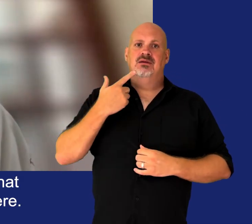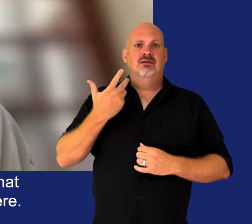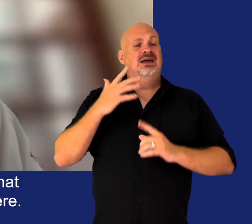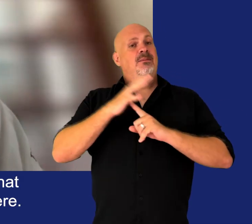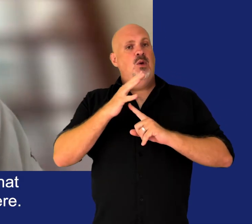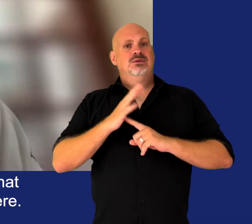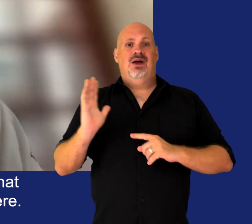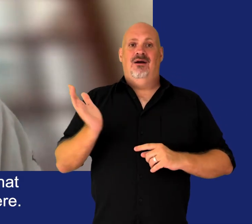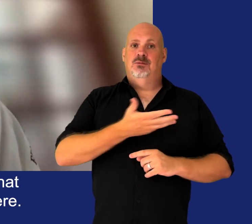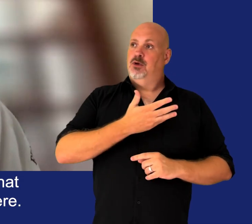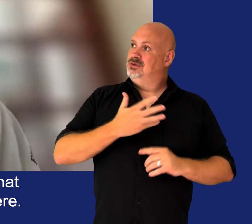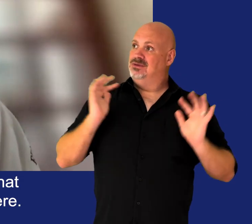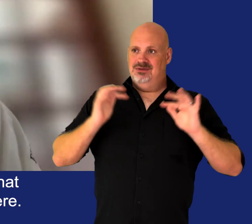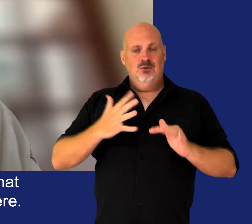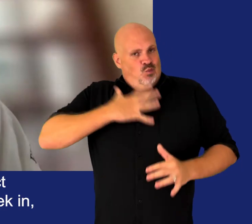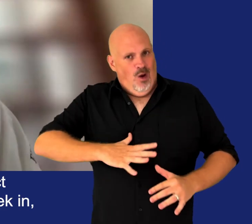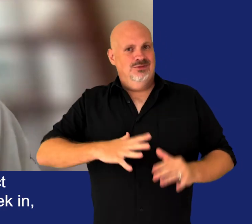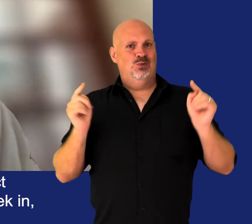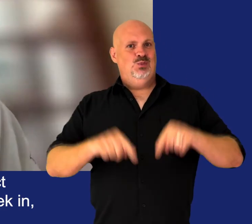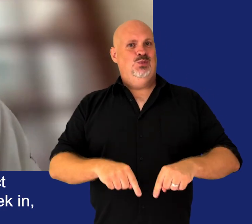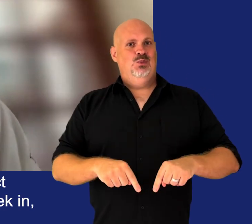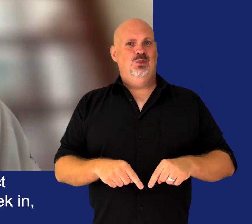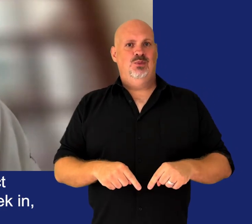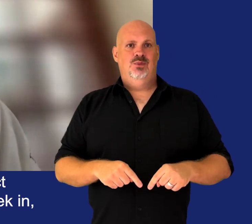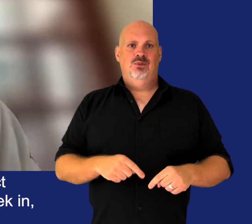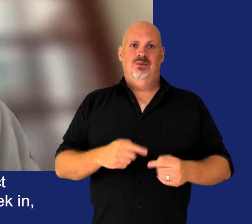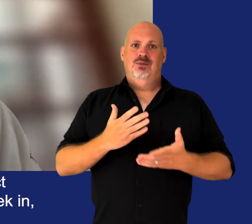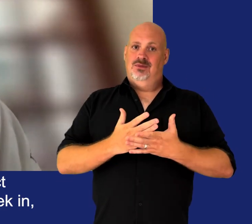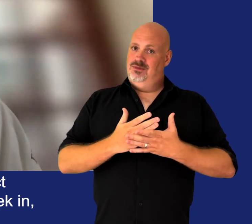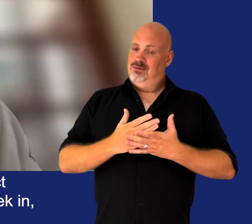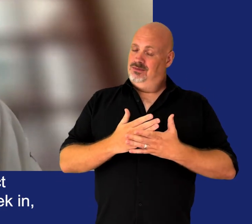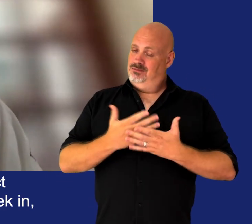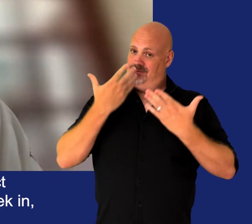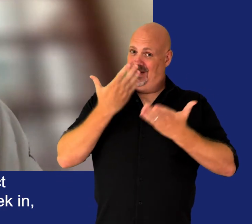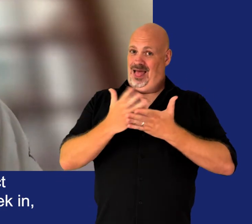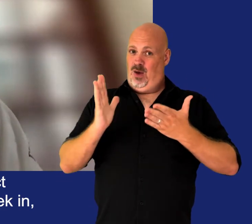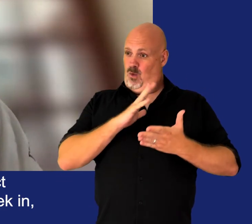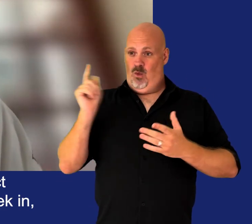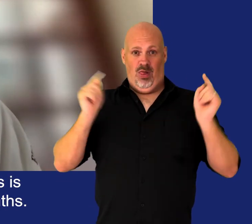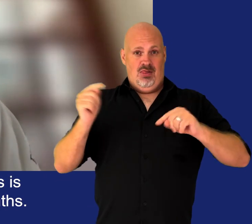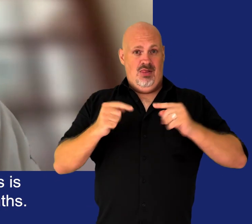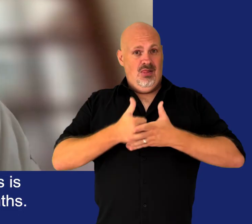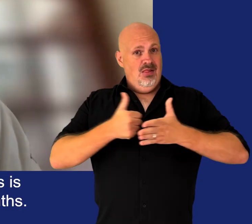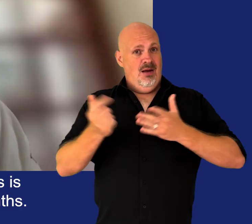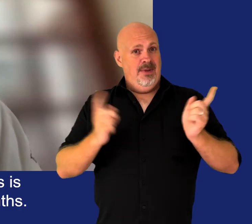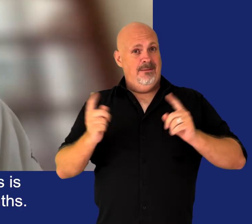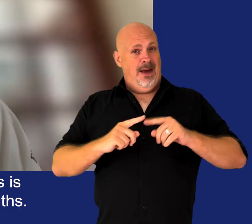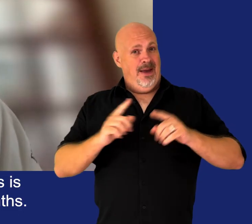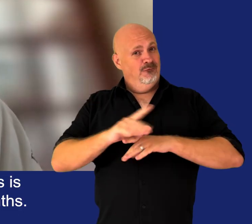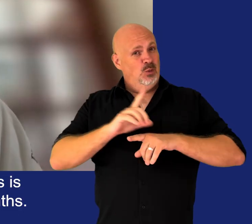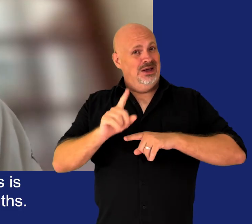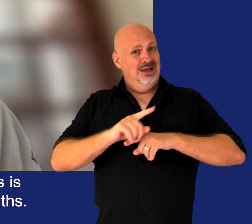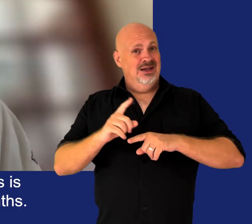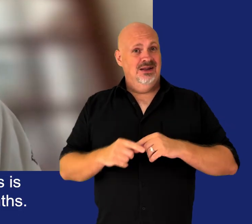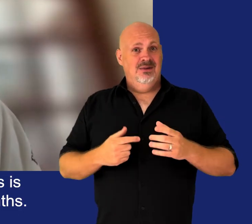is that everyone who's there wants to be there. And this is also reflected by the fact that we see the same people there week in, week out. And